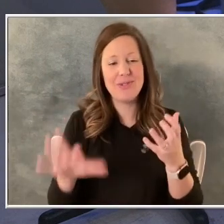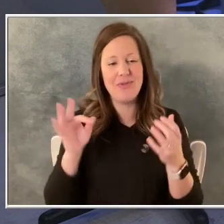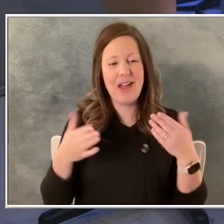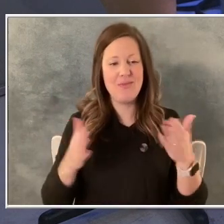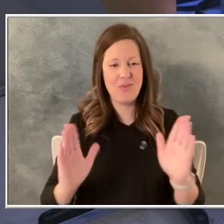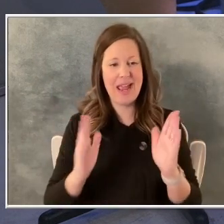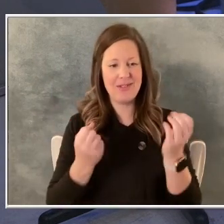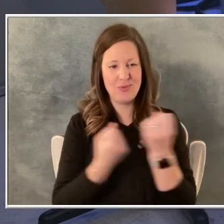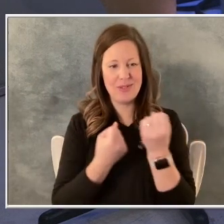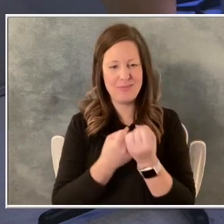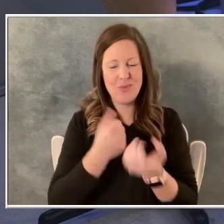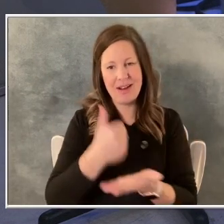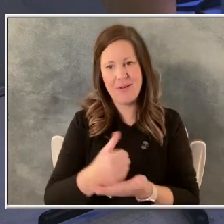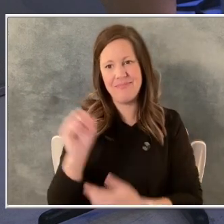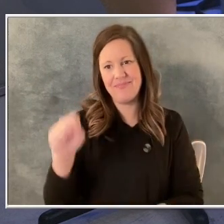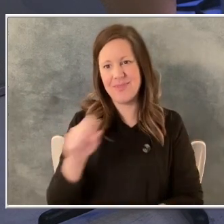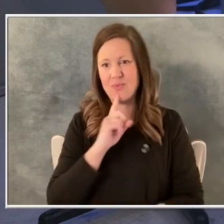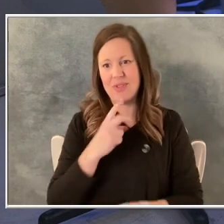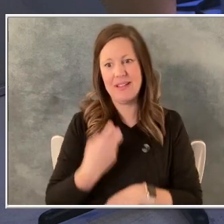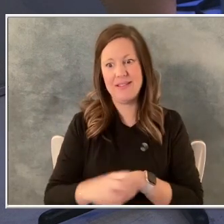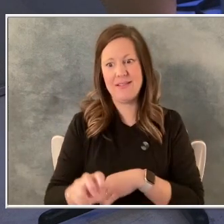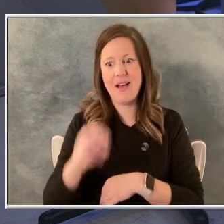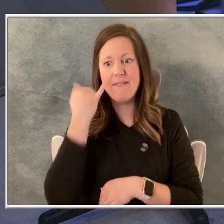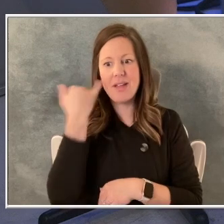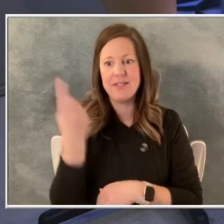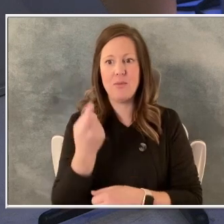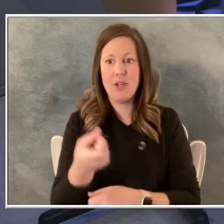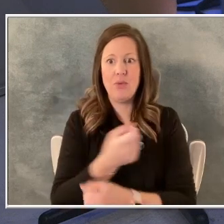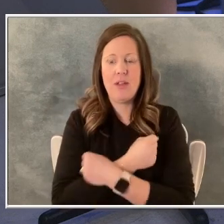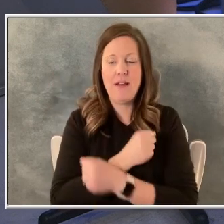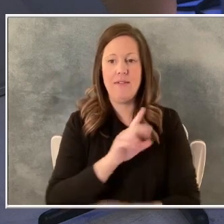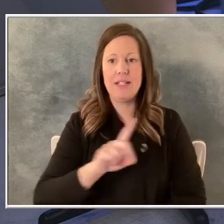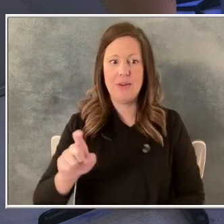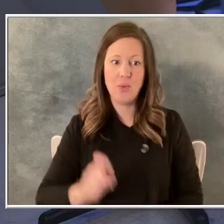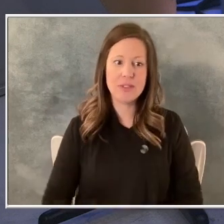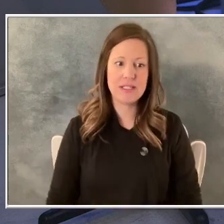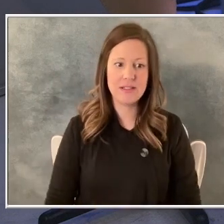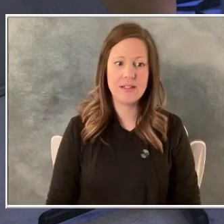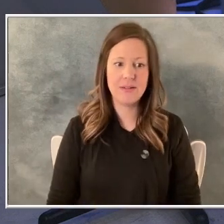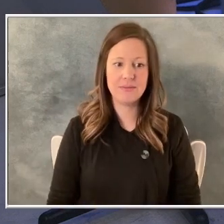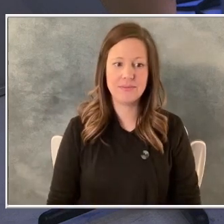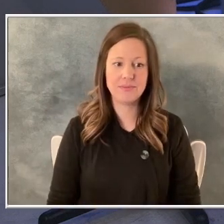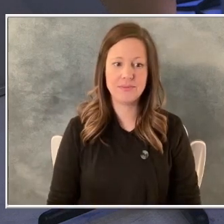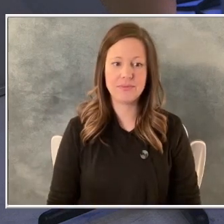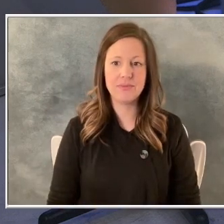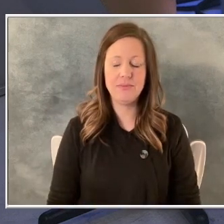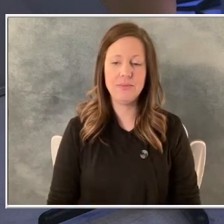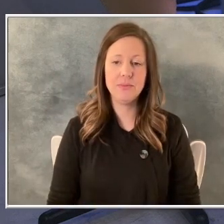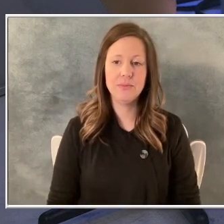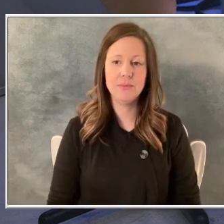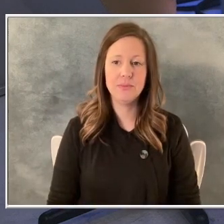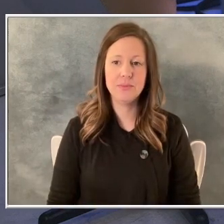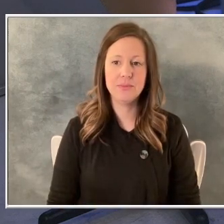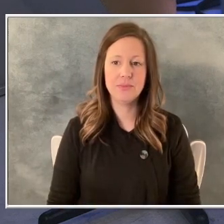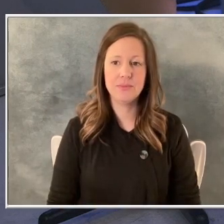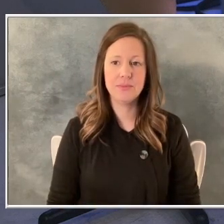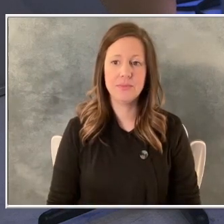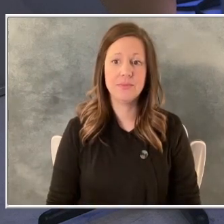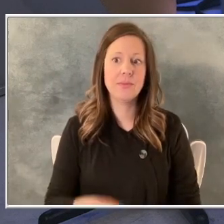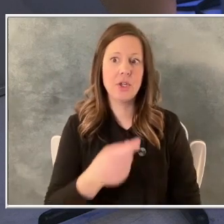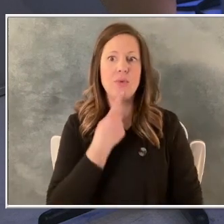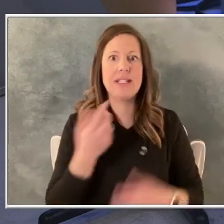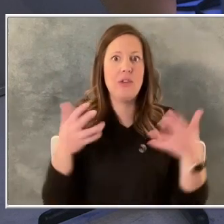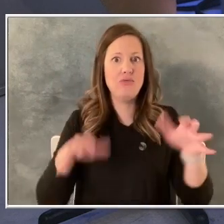you. It's tough when someone you love is diagnosed. And can I ask you, you said you didn't want anybody to know, was it with a